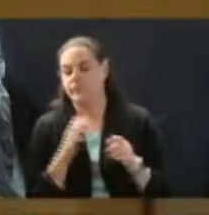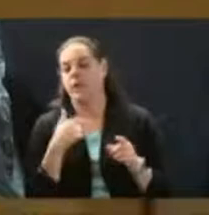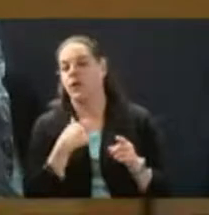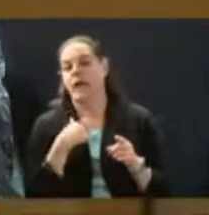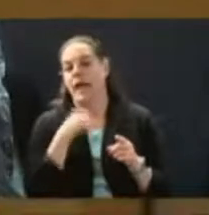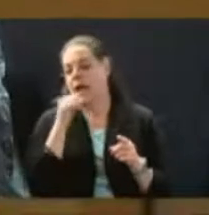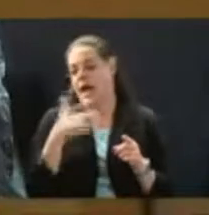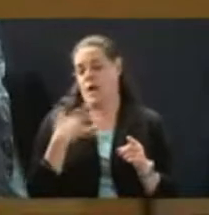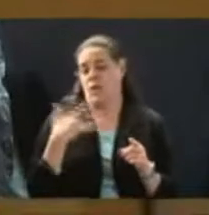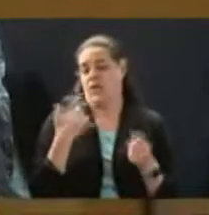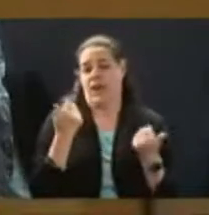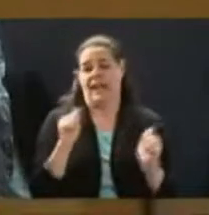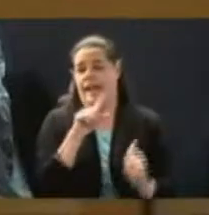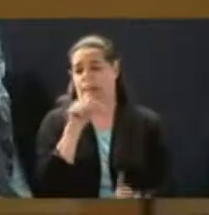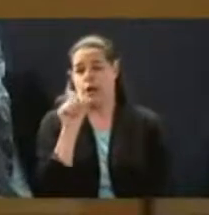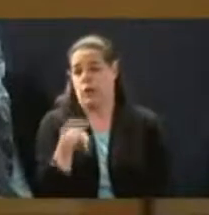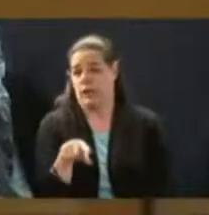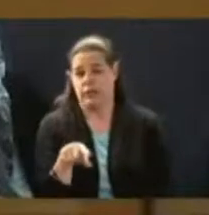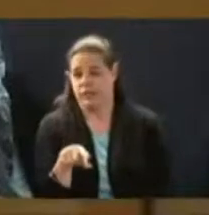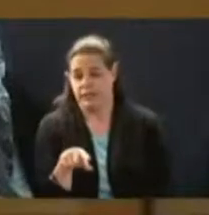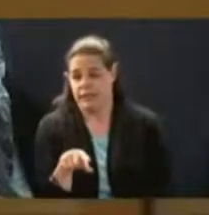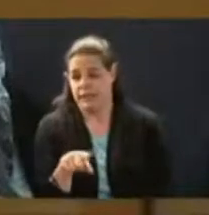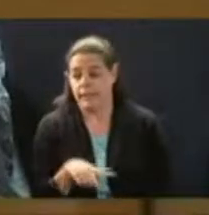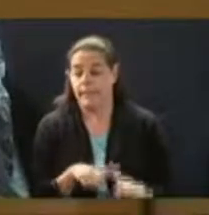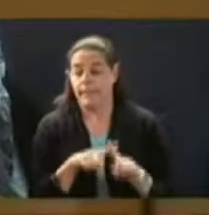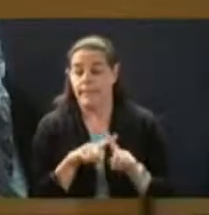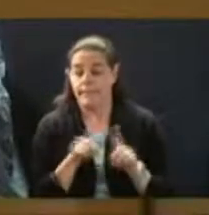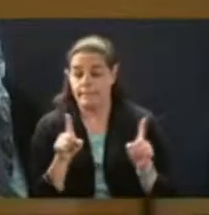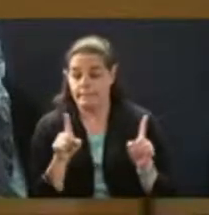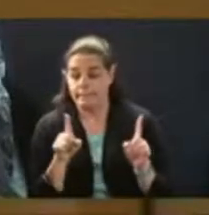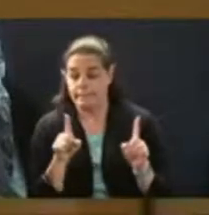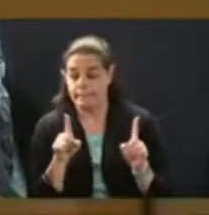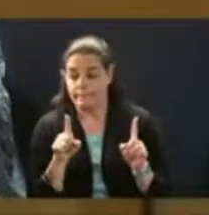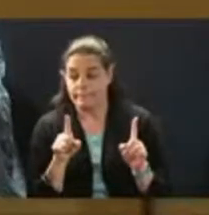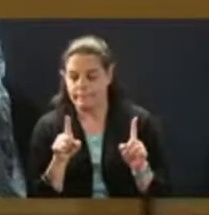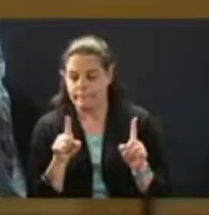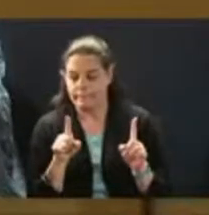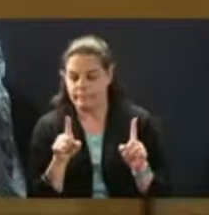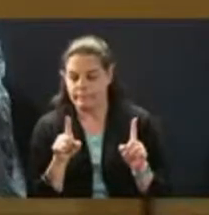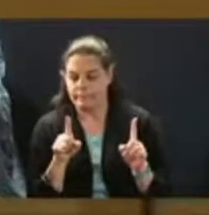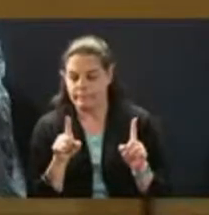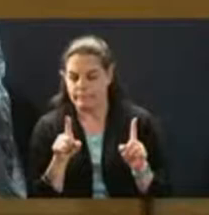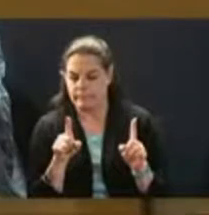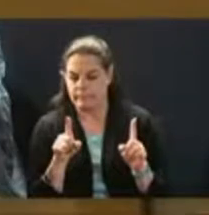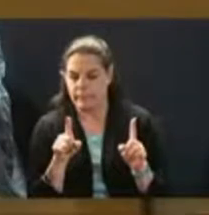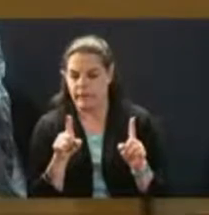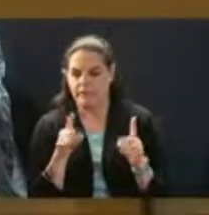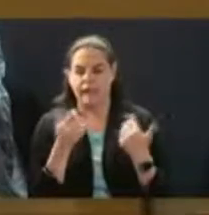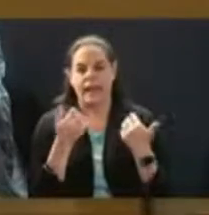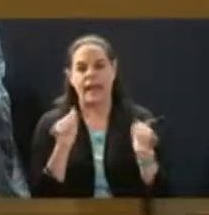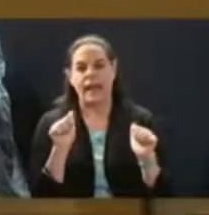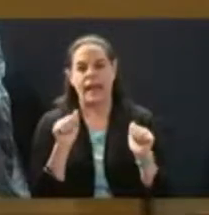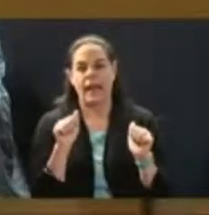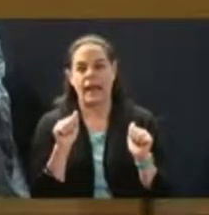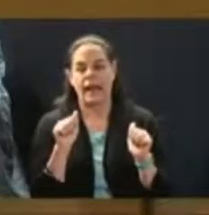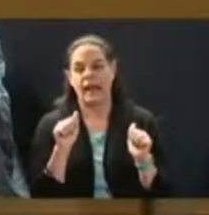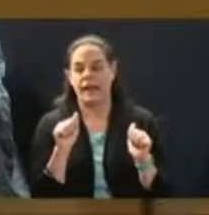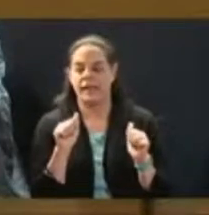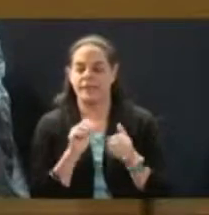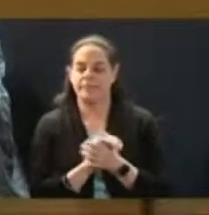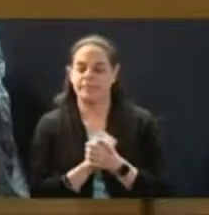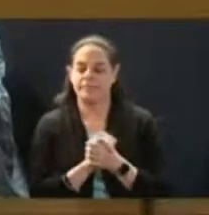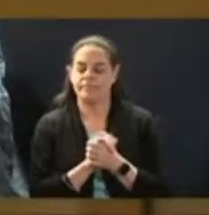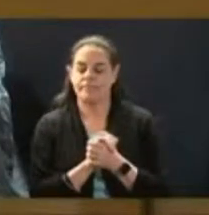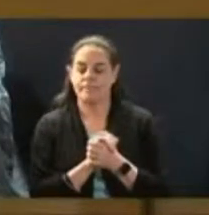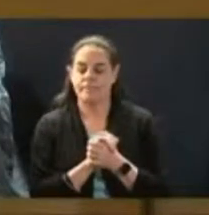there's any question but what any reasonable person that